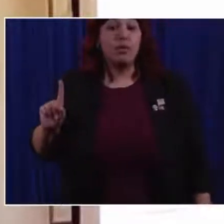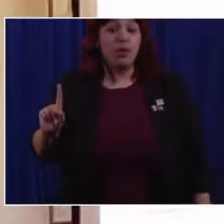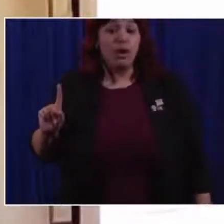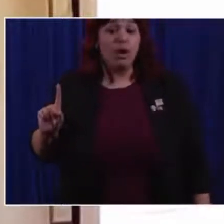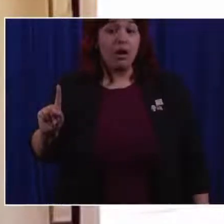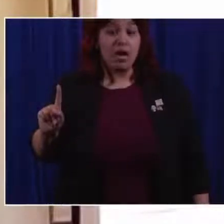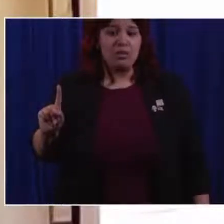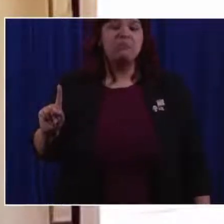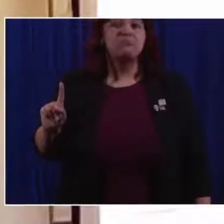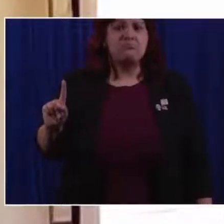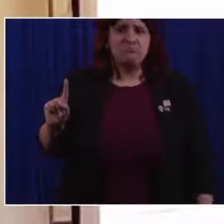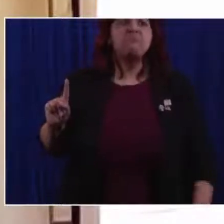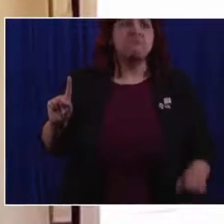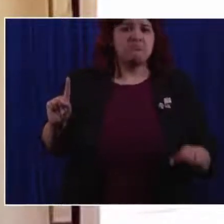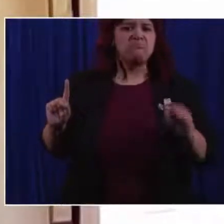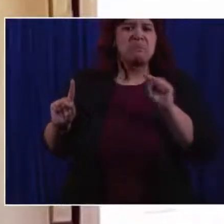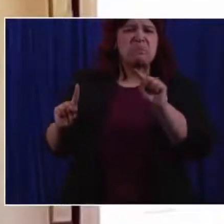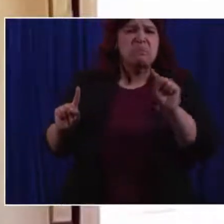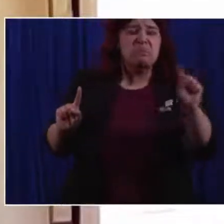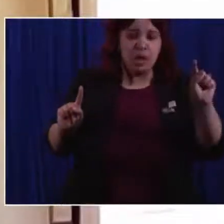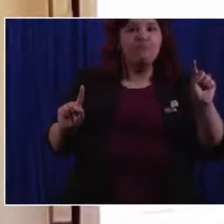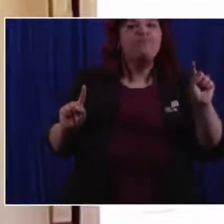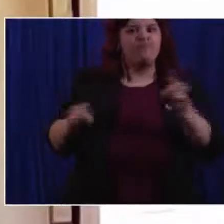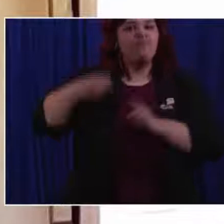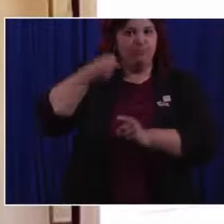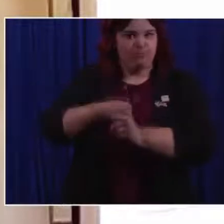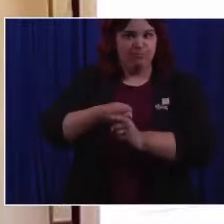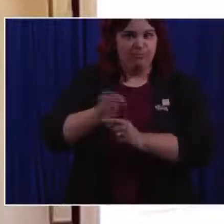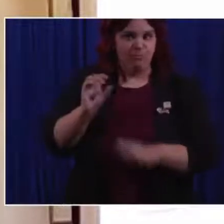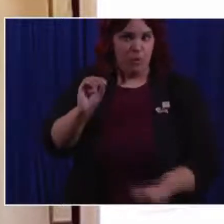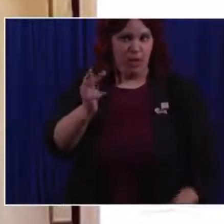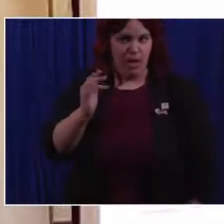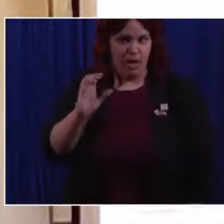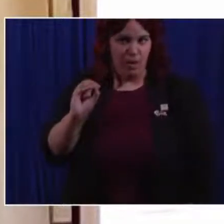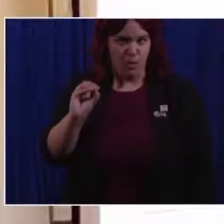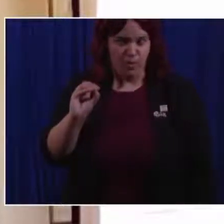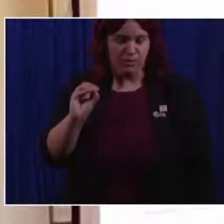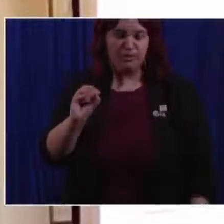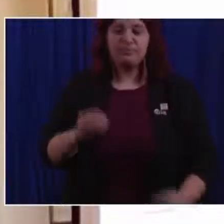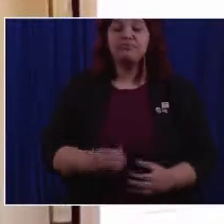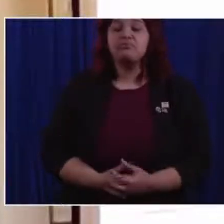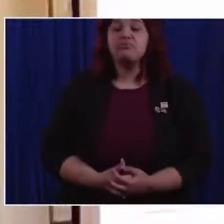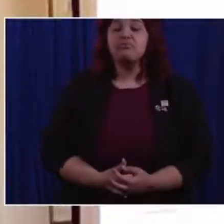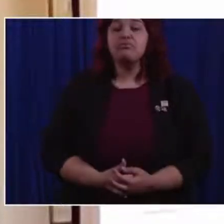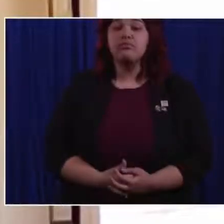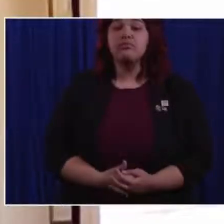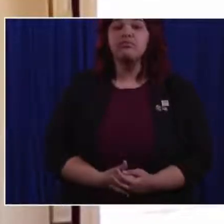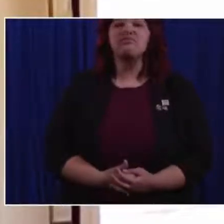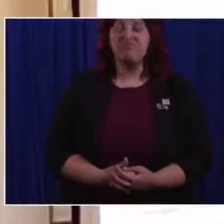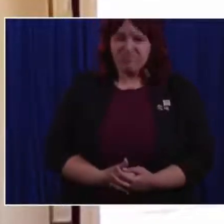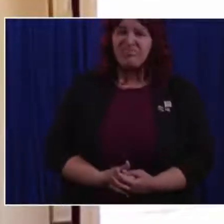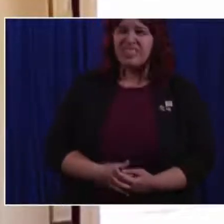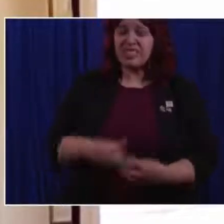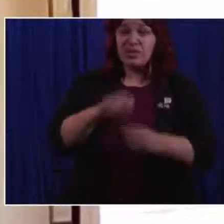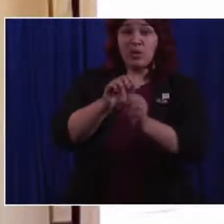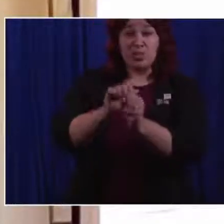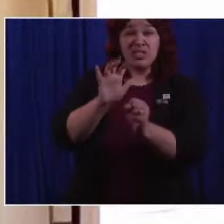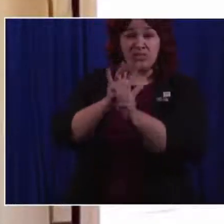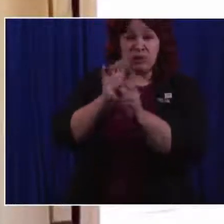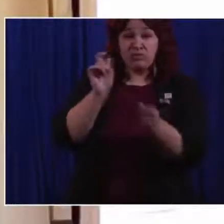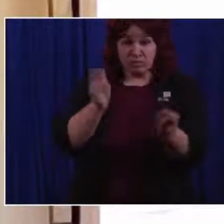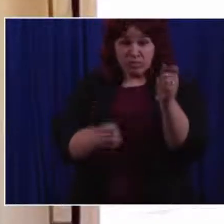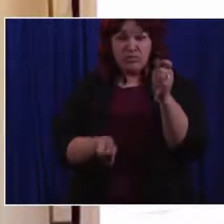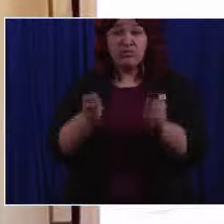including Ohio. These numbers are entirely consistent with what we've been